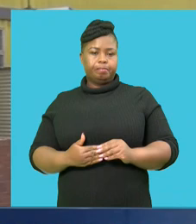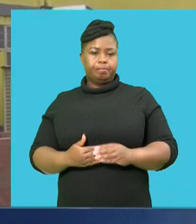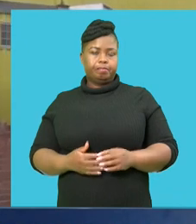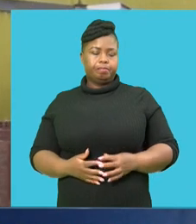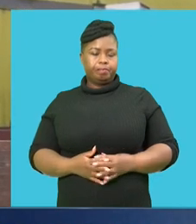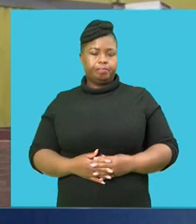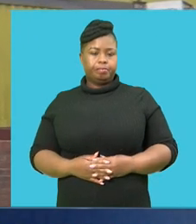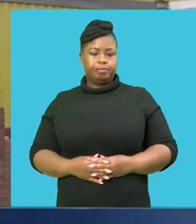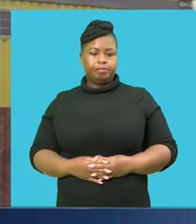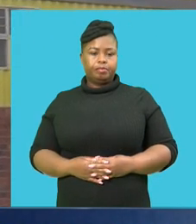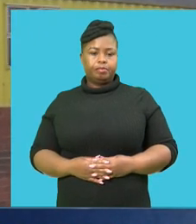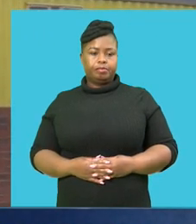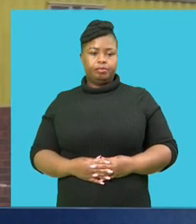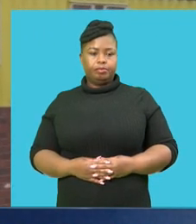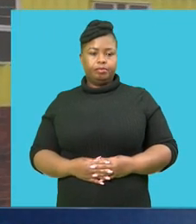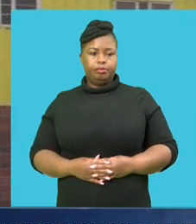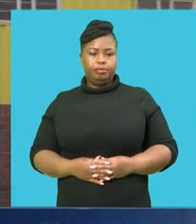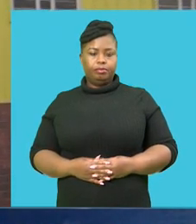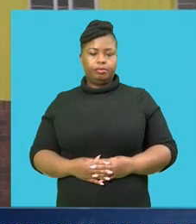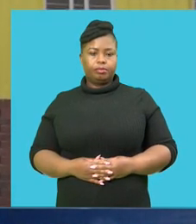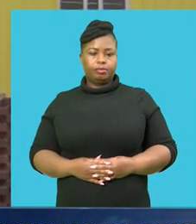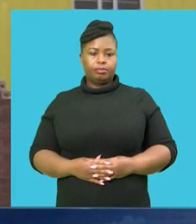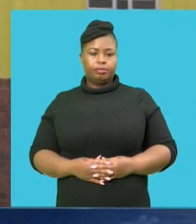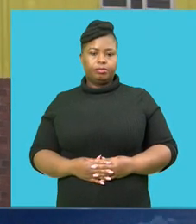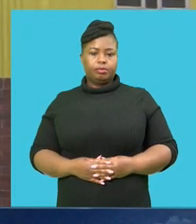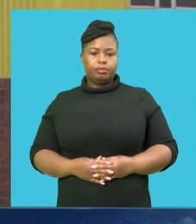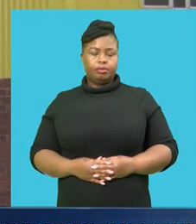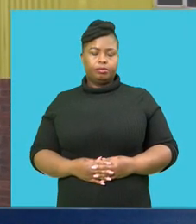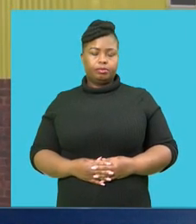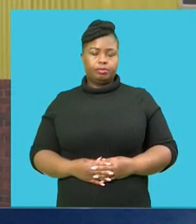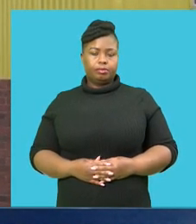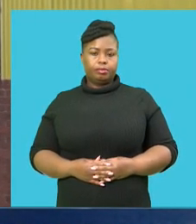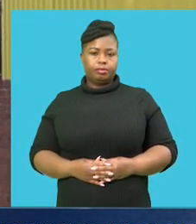Ezindabeni zeSoweto TV, nginokulunga Mthembu ngiseMarlboro.